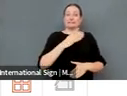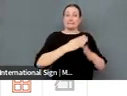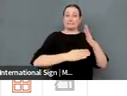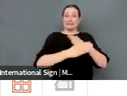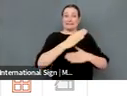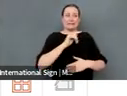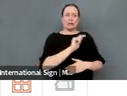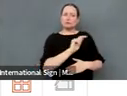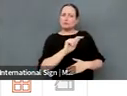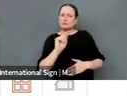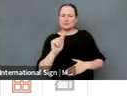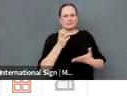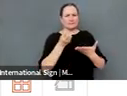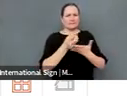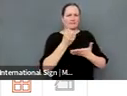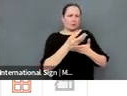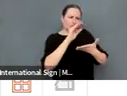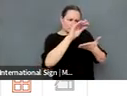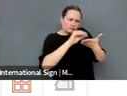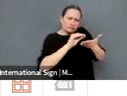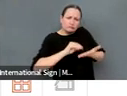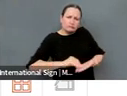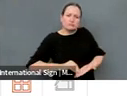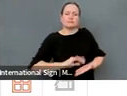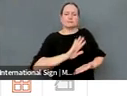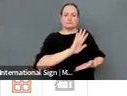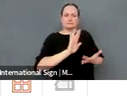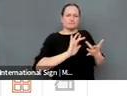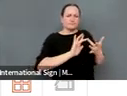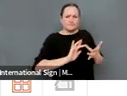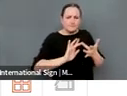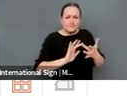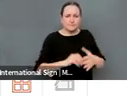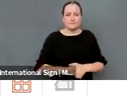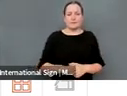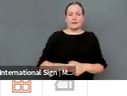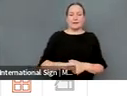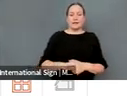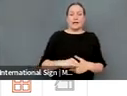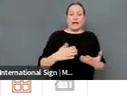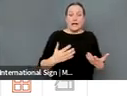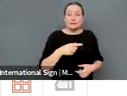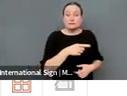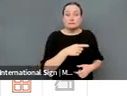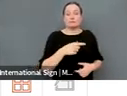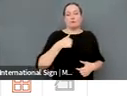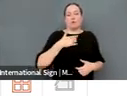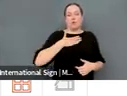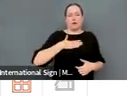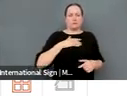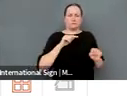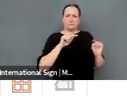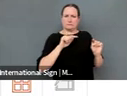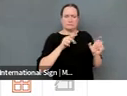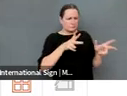the certification of persons with disabilities in Zambia, and what is our experience. Outrightly, I want to make mention